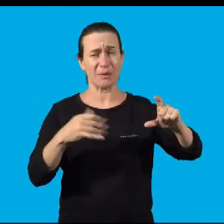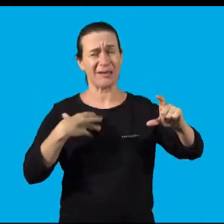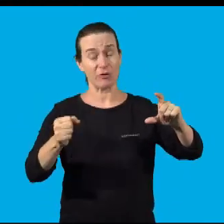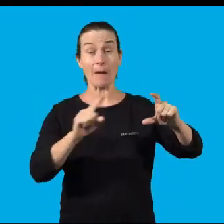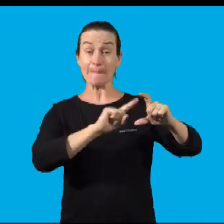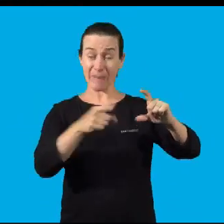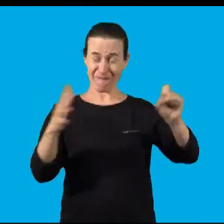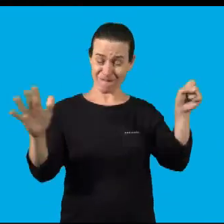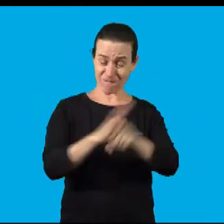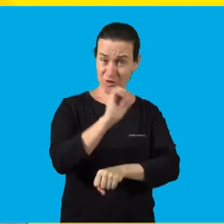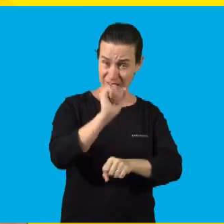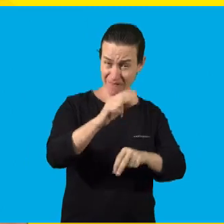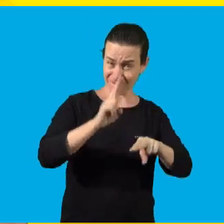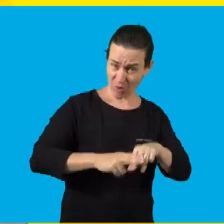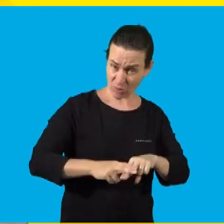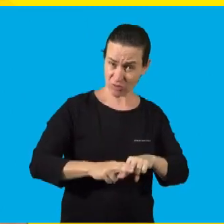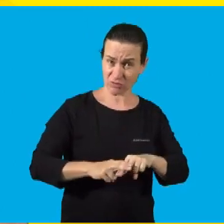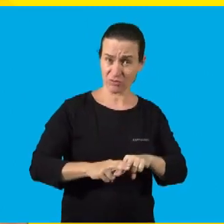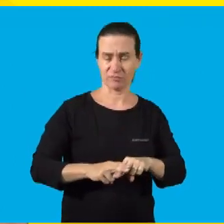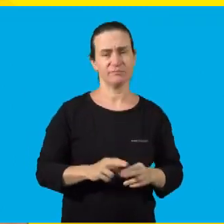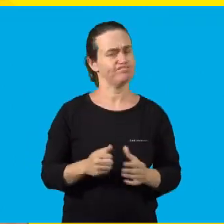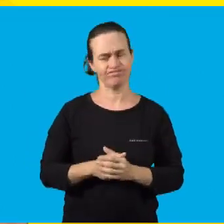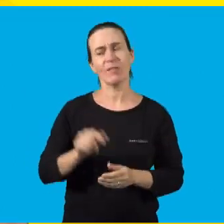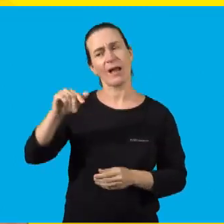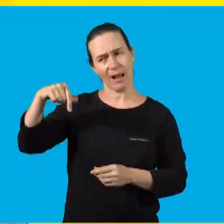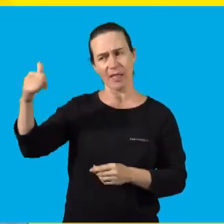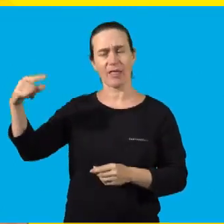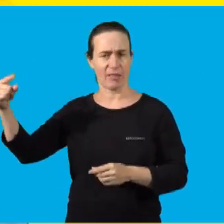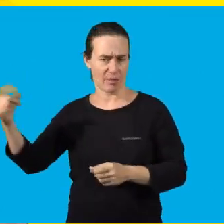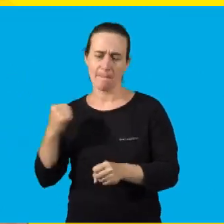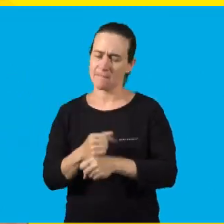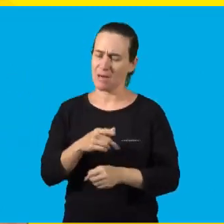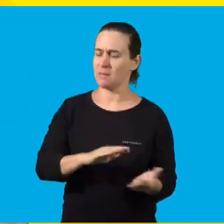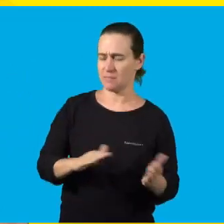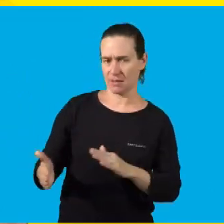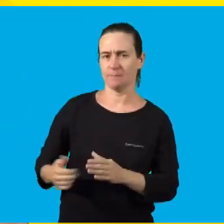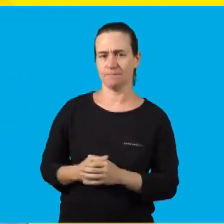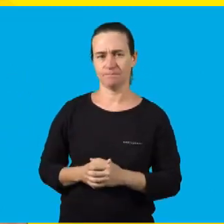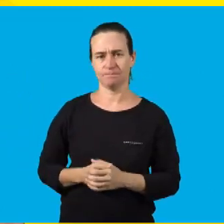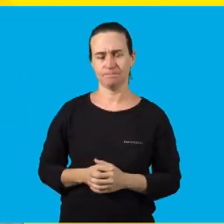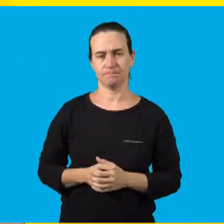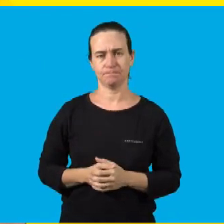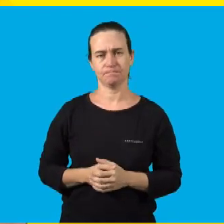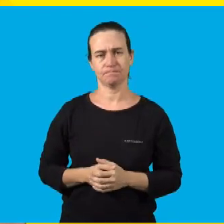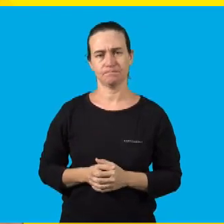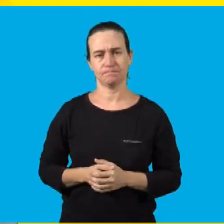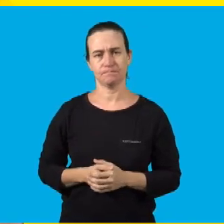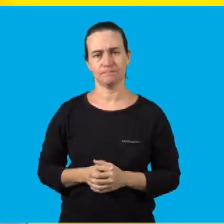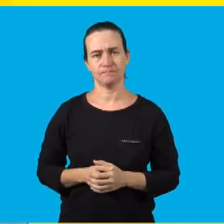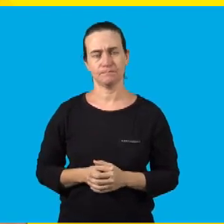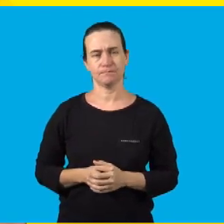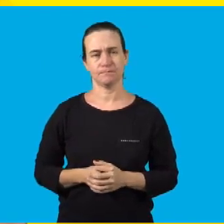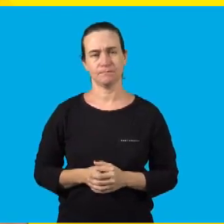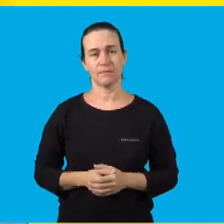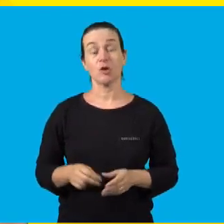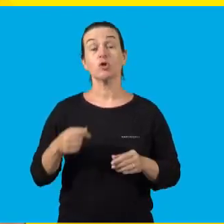but his demise is not caused by only himself, but also by external factors. So we